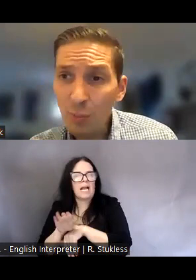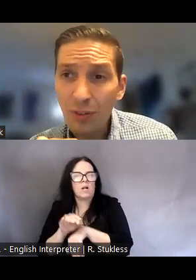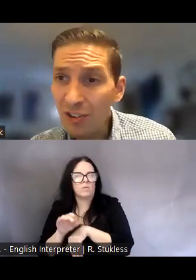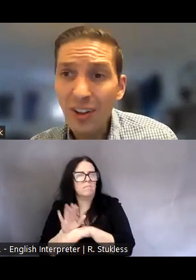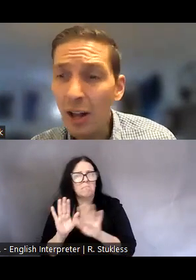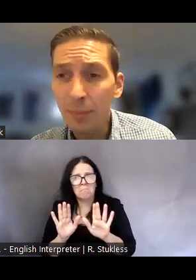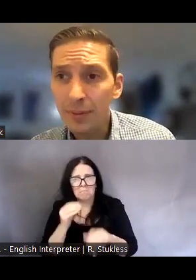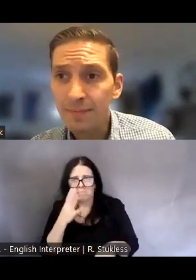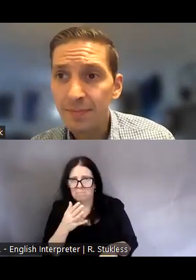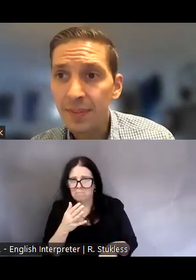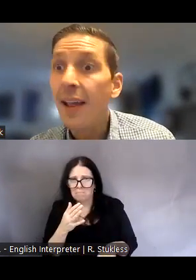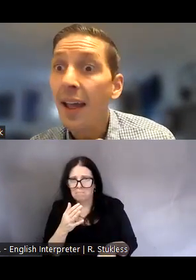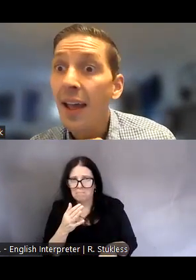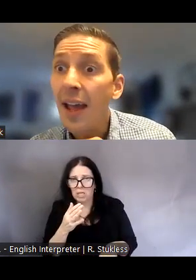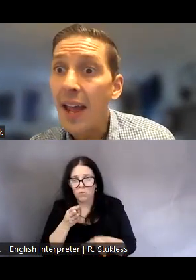time to seek professional help?